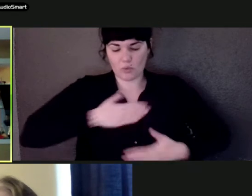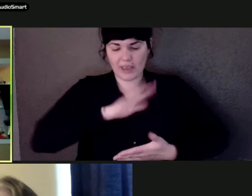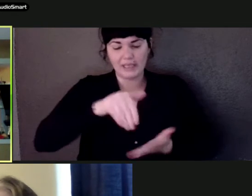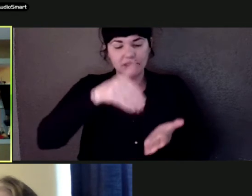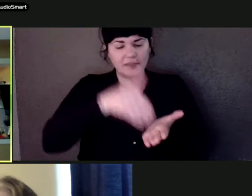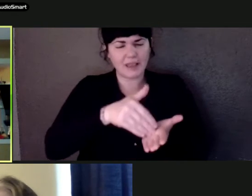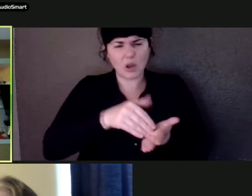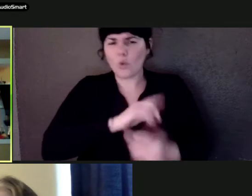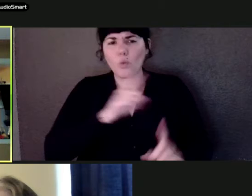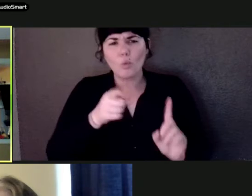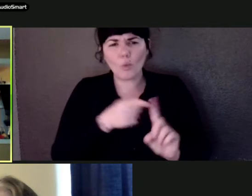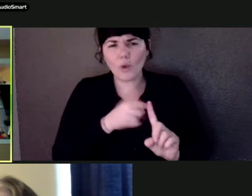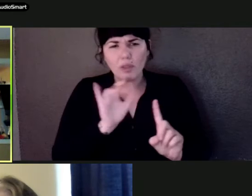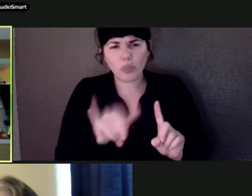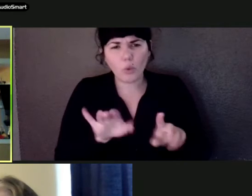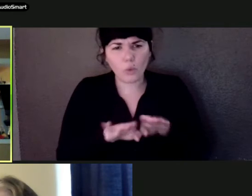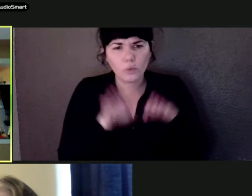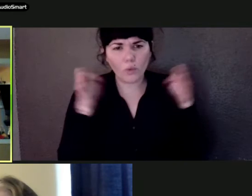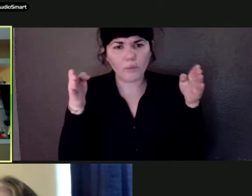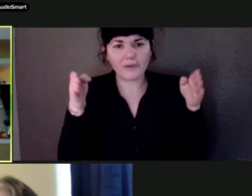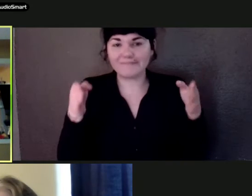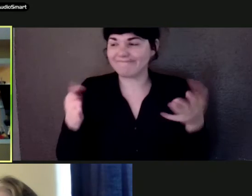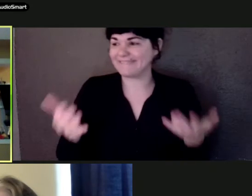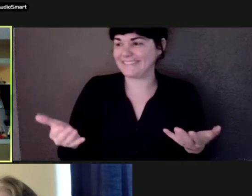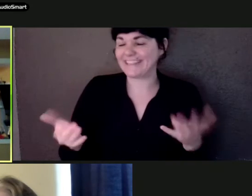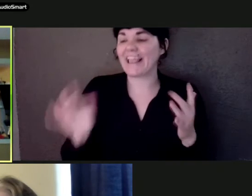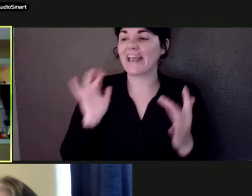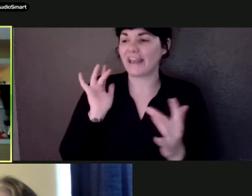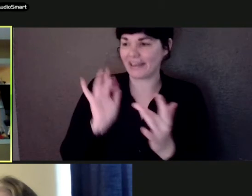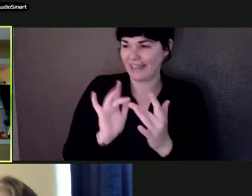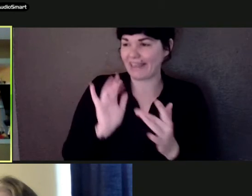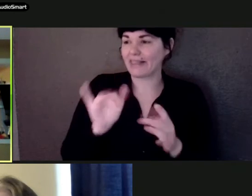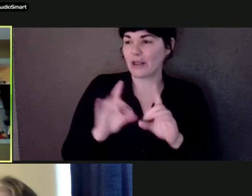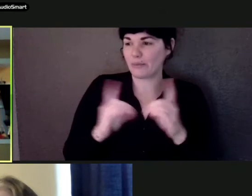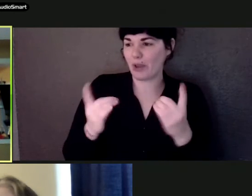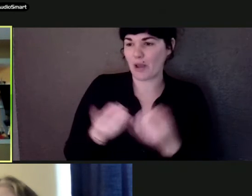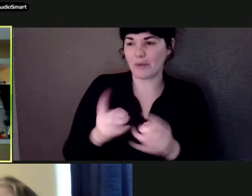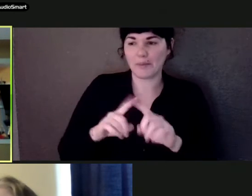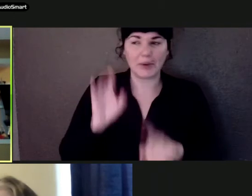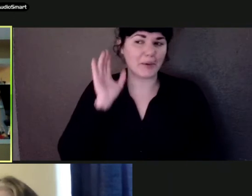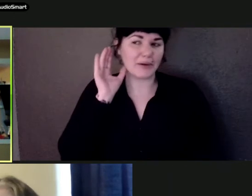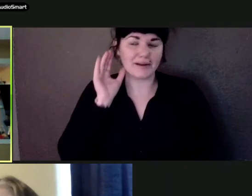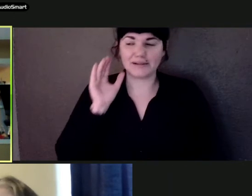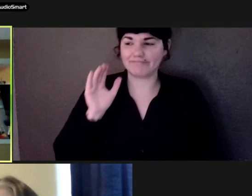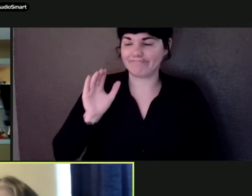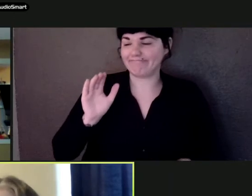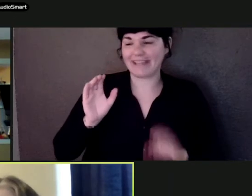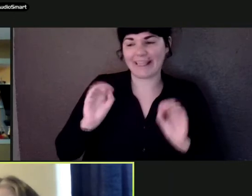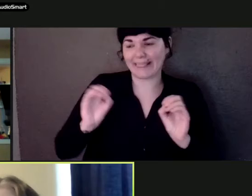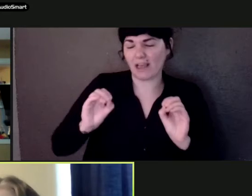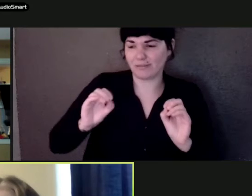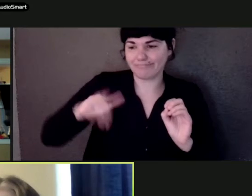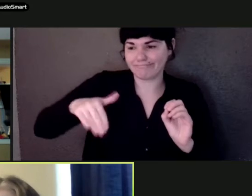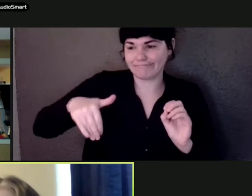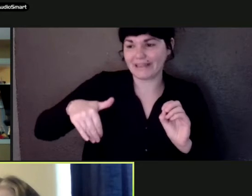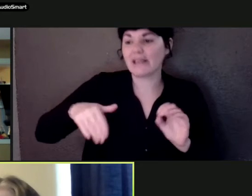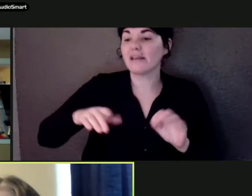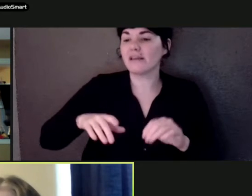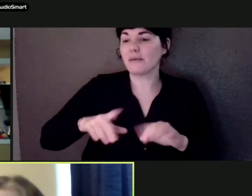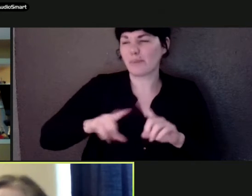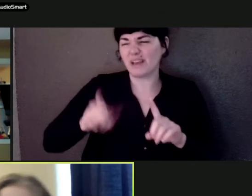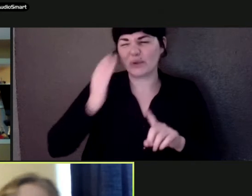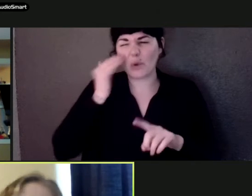our rec department. I think they're a little bit busy right now. So, the answer is coming. I reached out last week, so hopefully next week I'll have an answer.